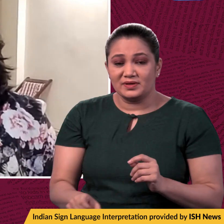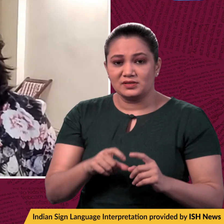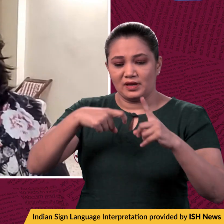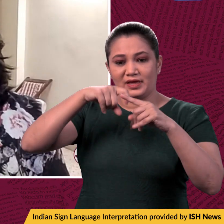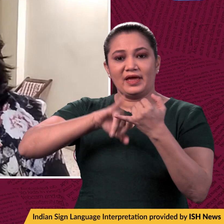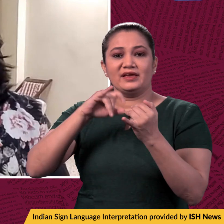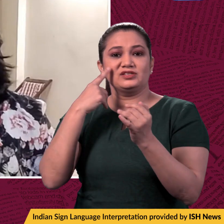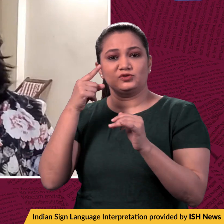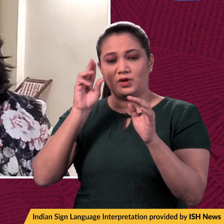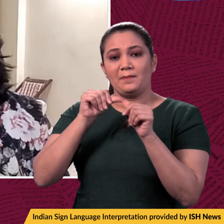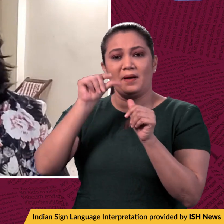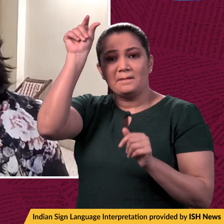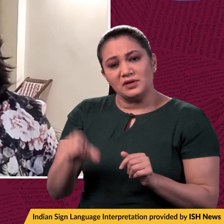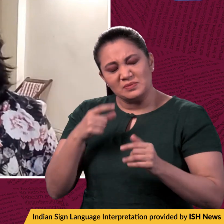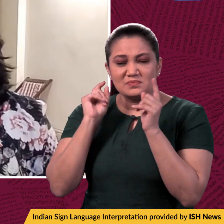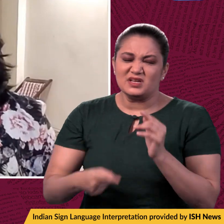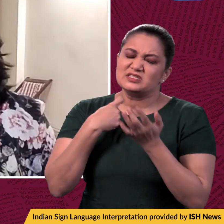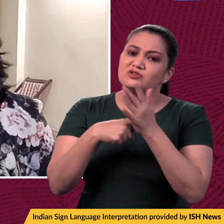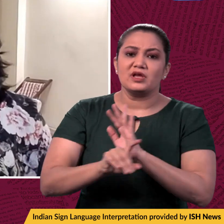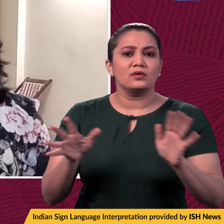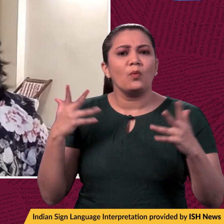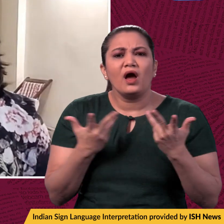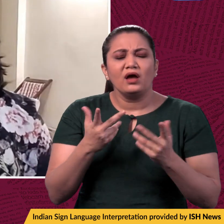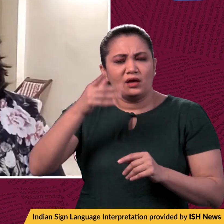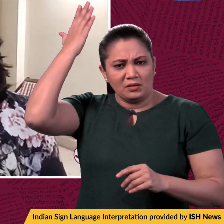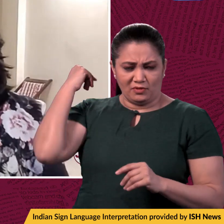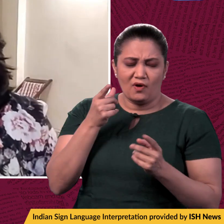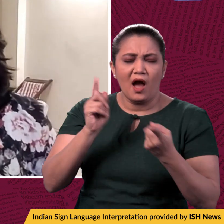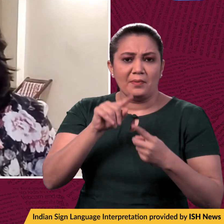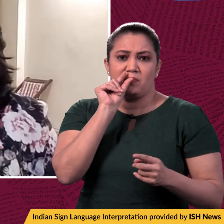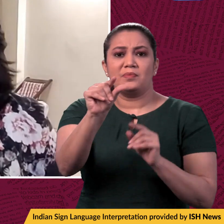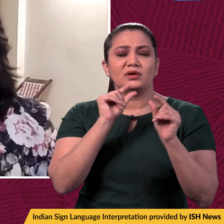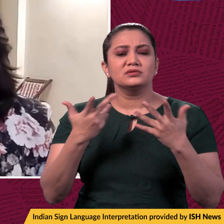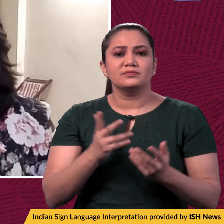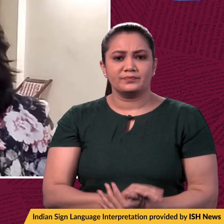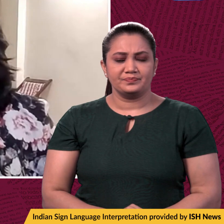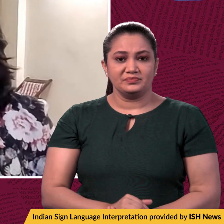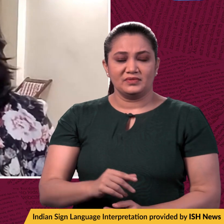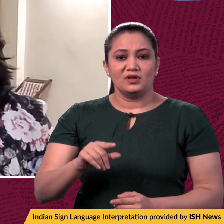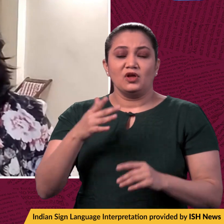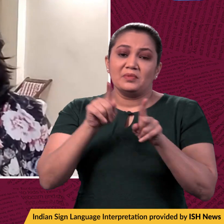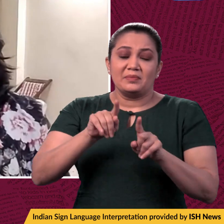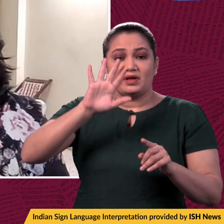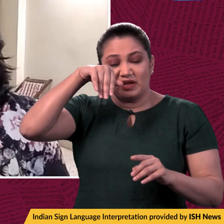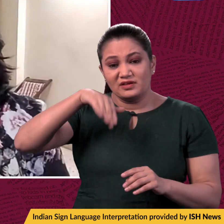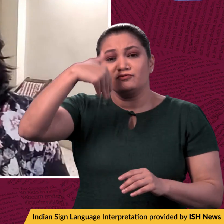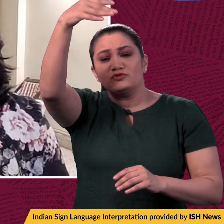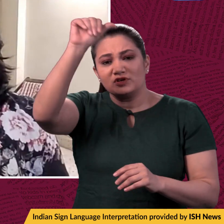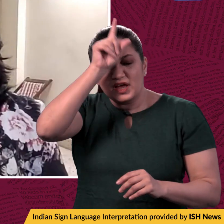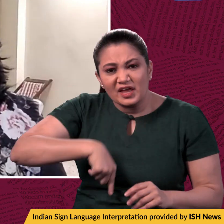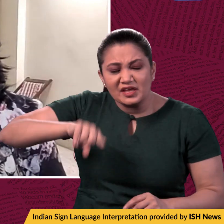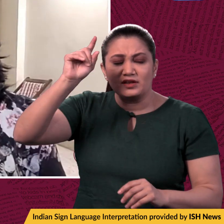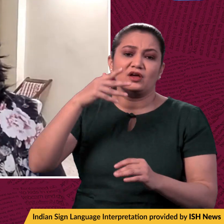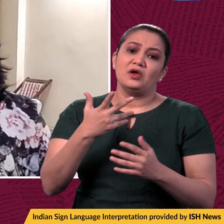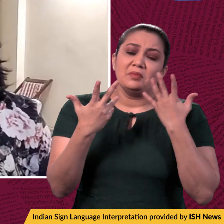BJP Minister K.S. Ishwarappa's resignation over the remark that he made when he said, and I quote, saffron flag may become the